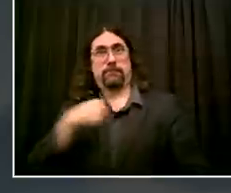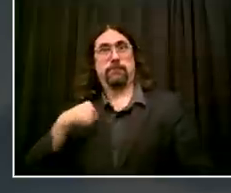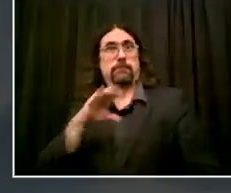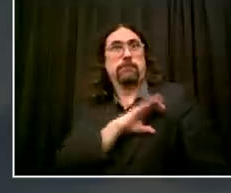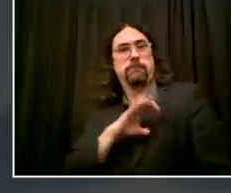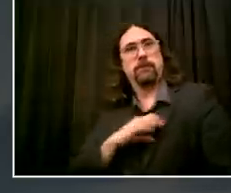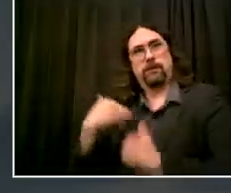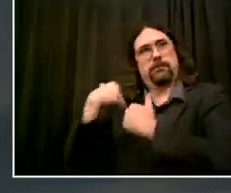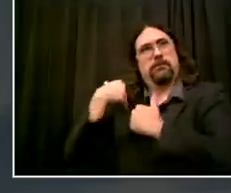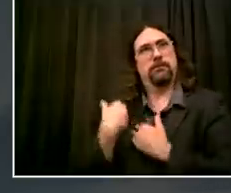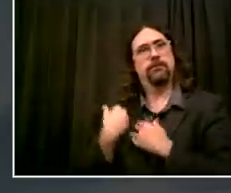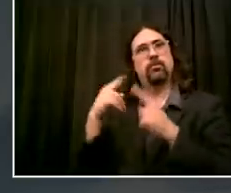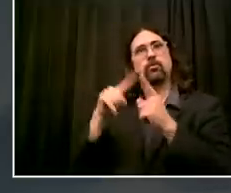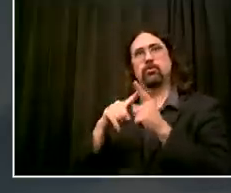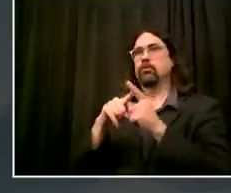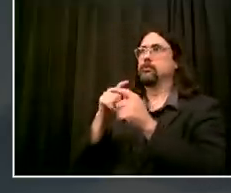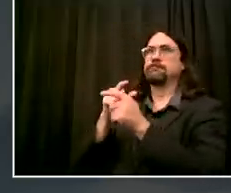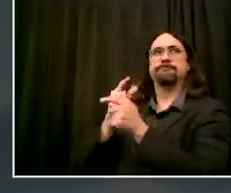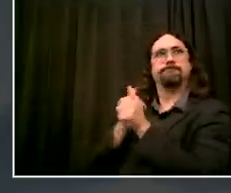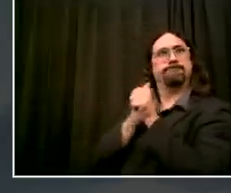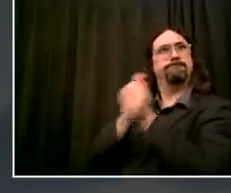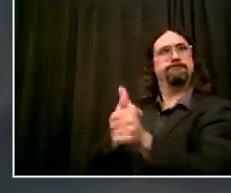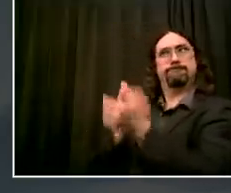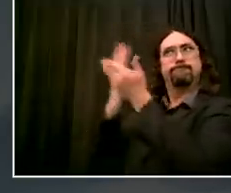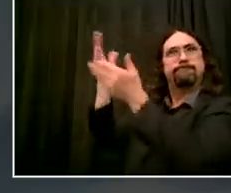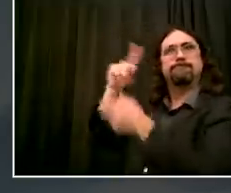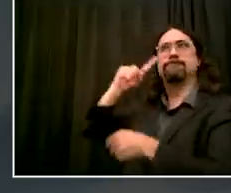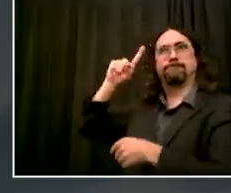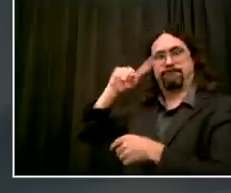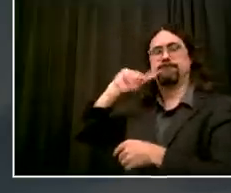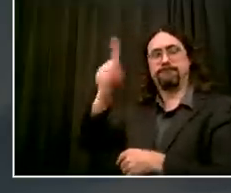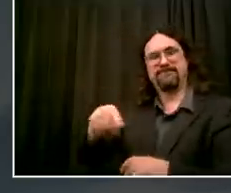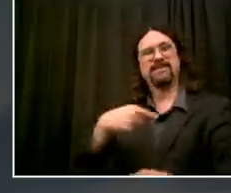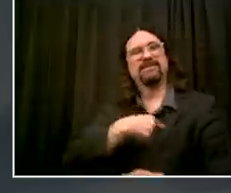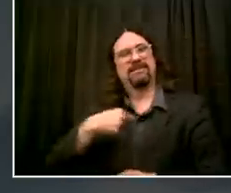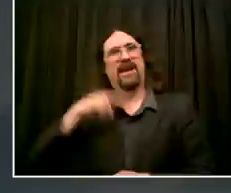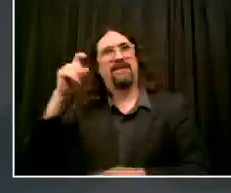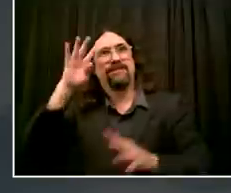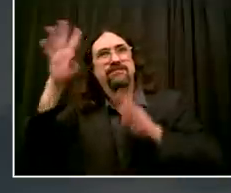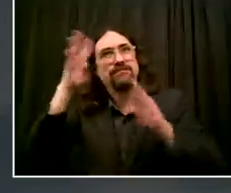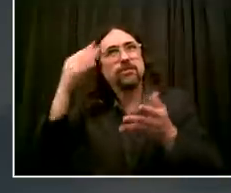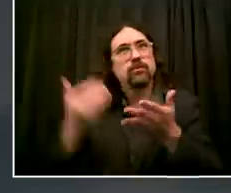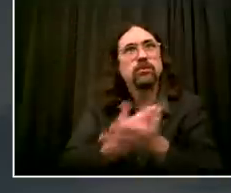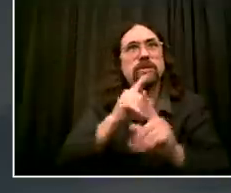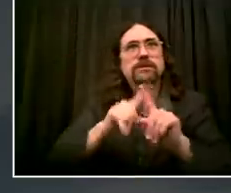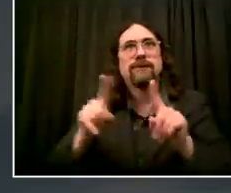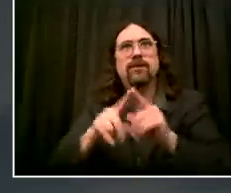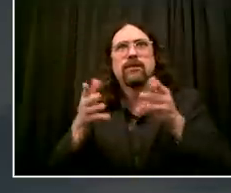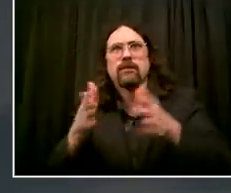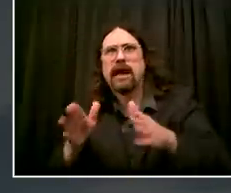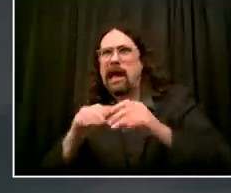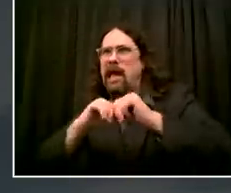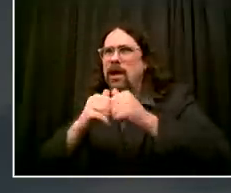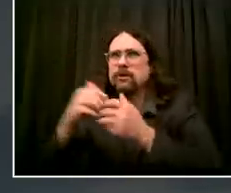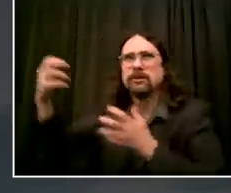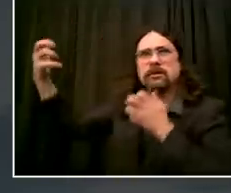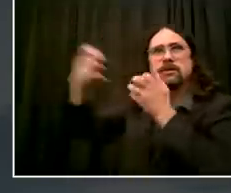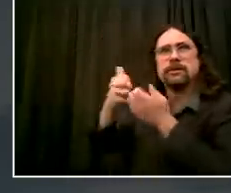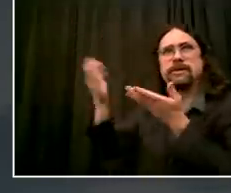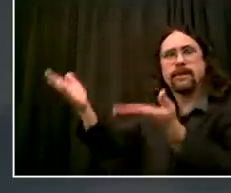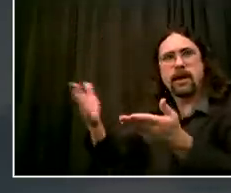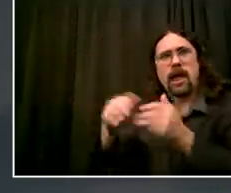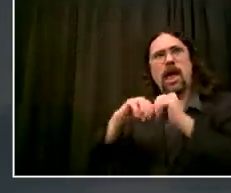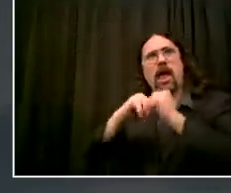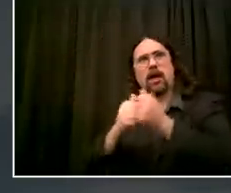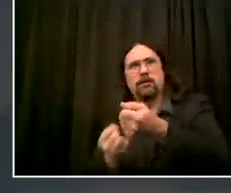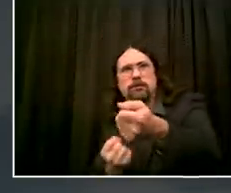mean, we're still moving towards that, but that's the overall philosophy. We have to stop that pipeline that creates, and